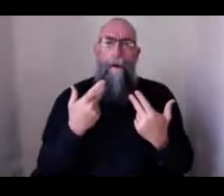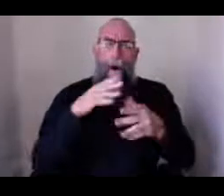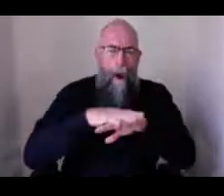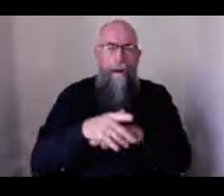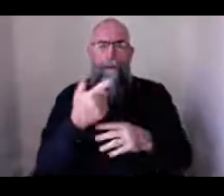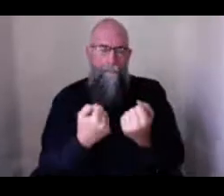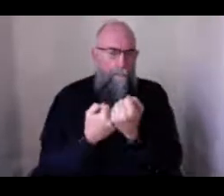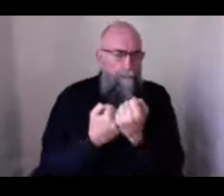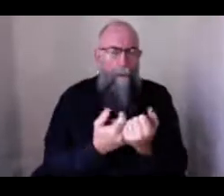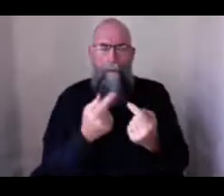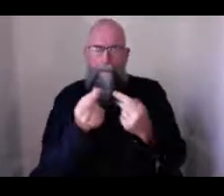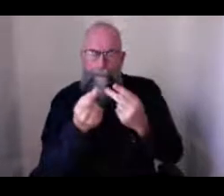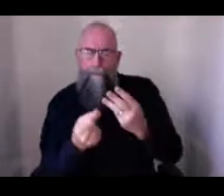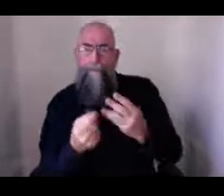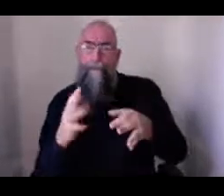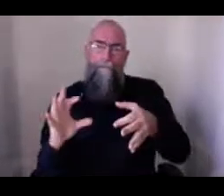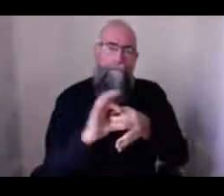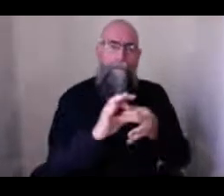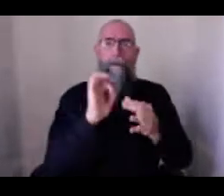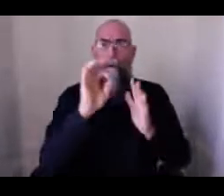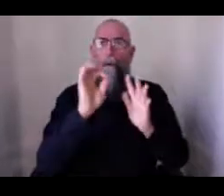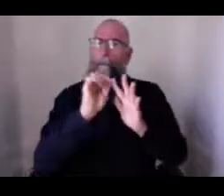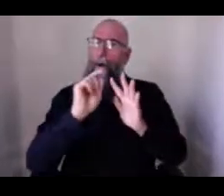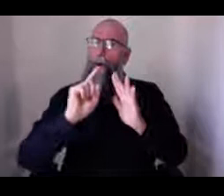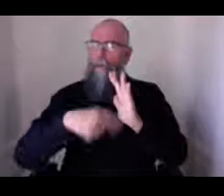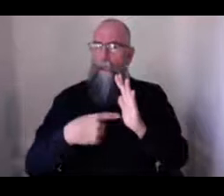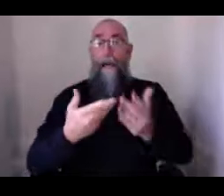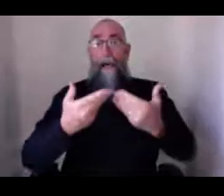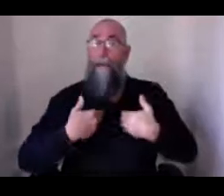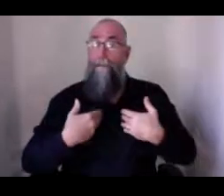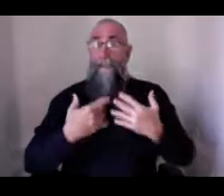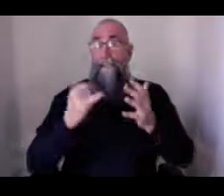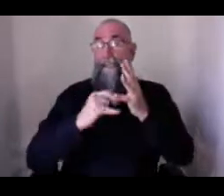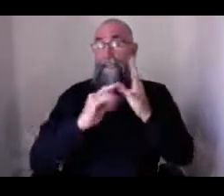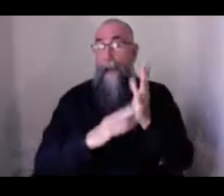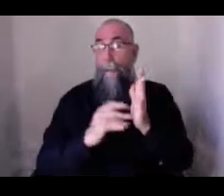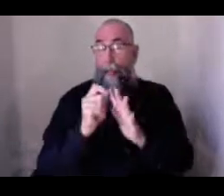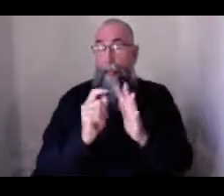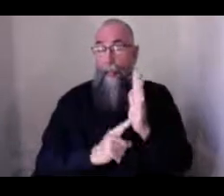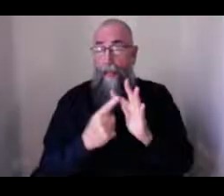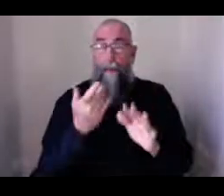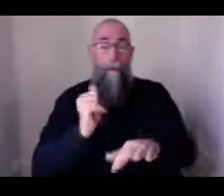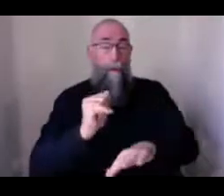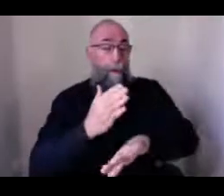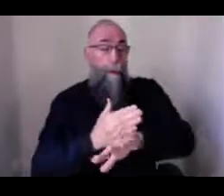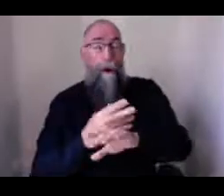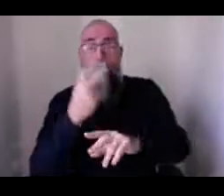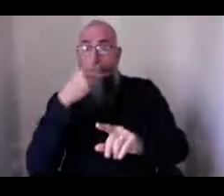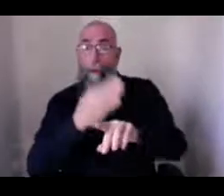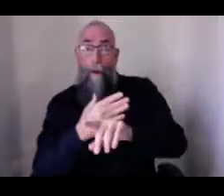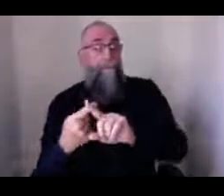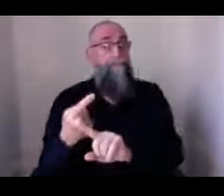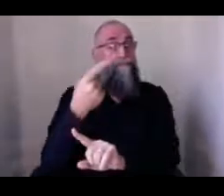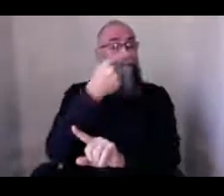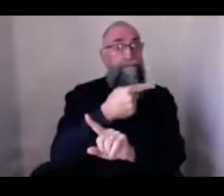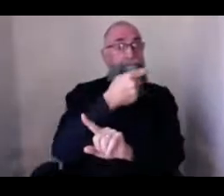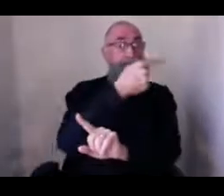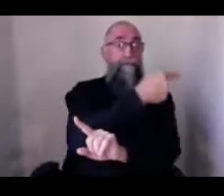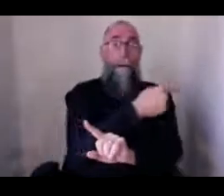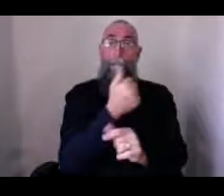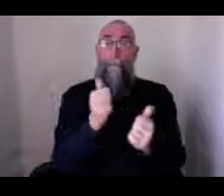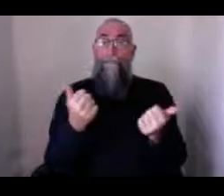application. This can include samples of your work, so any samples of previous work that you might have done or work that has been